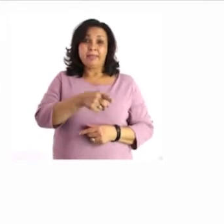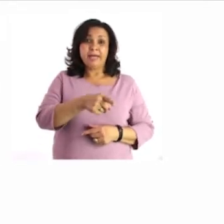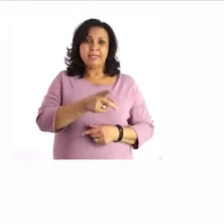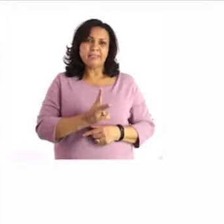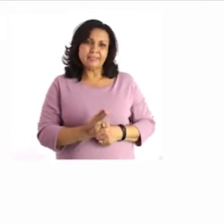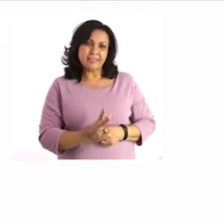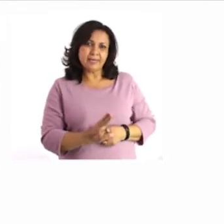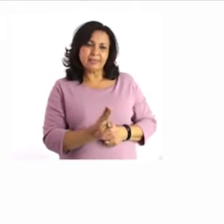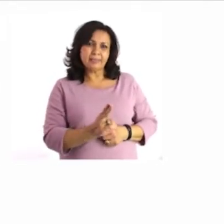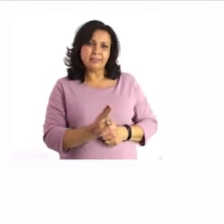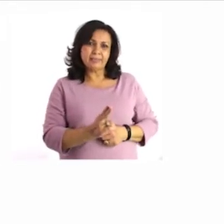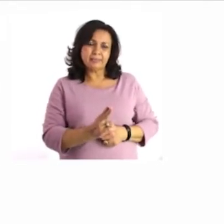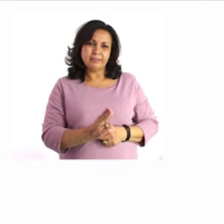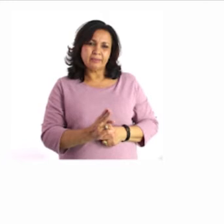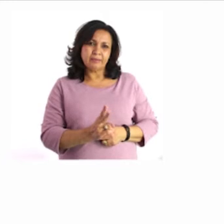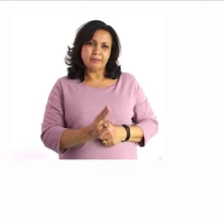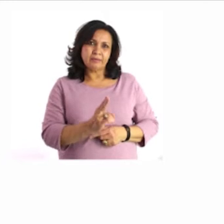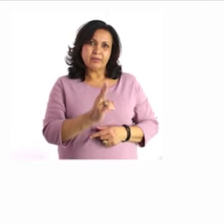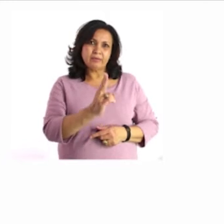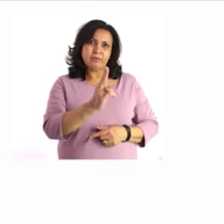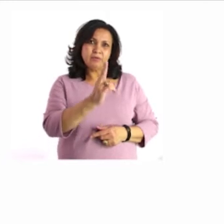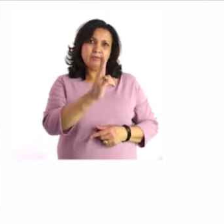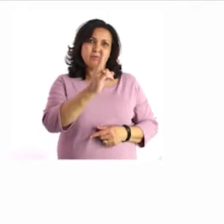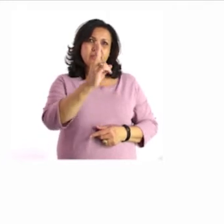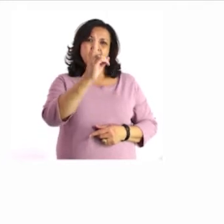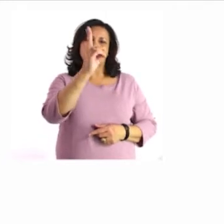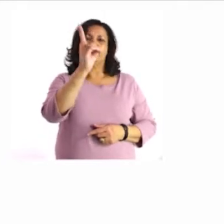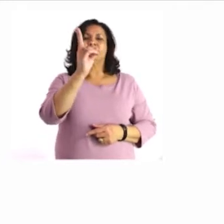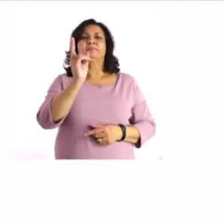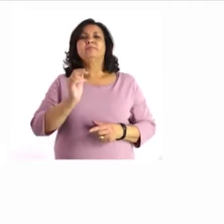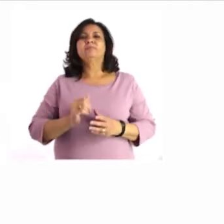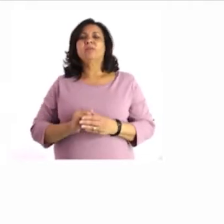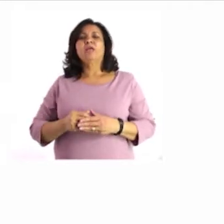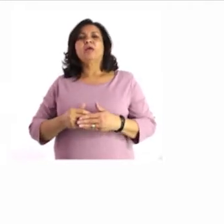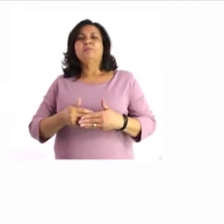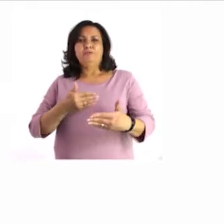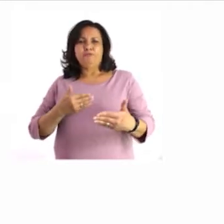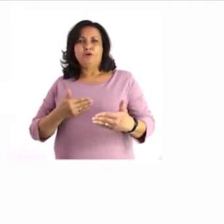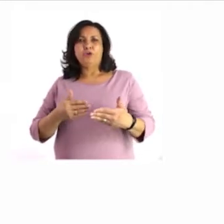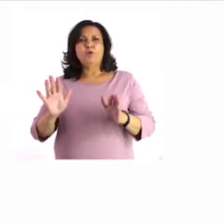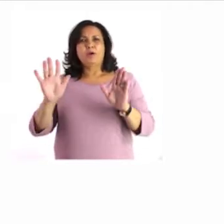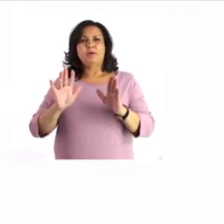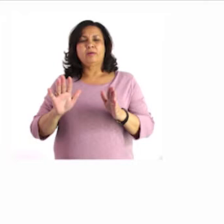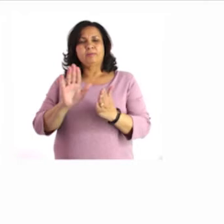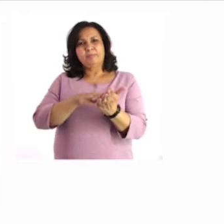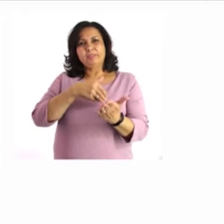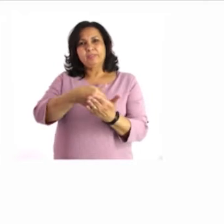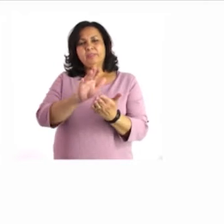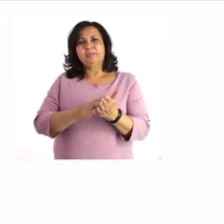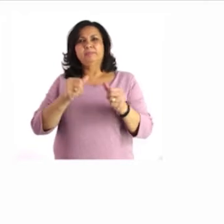the line. So first you need to cut out the page before you can paste it